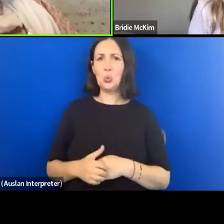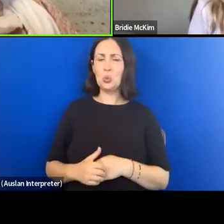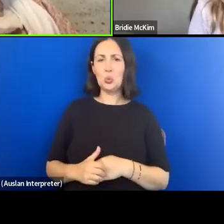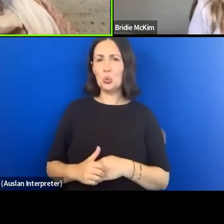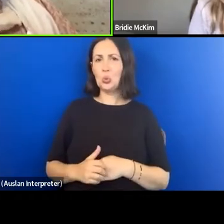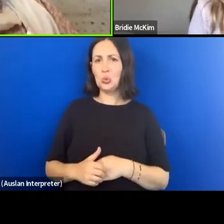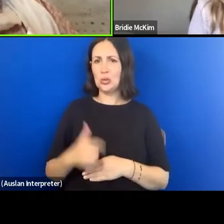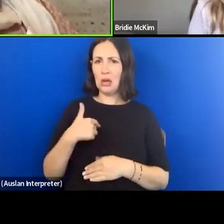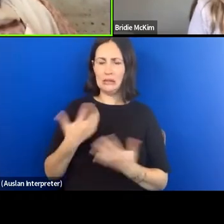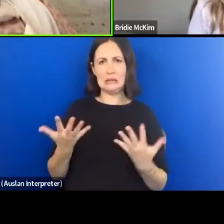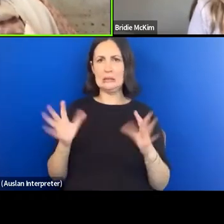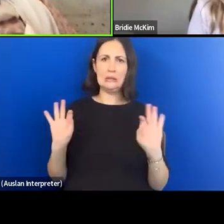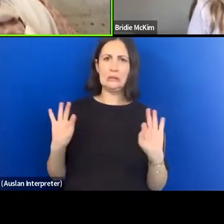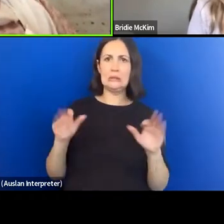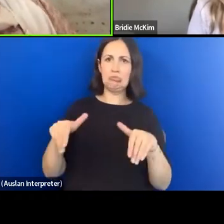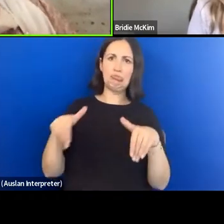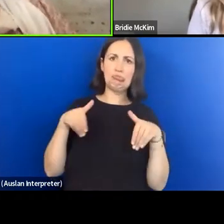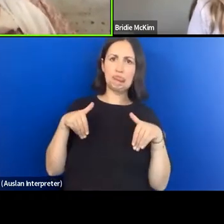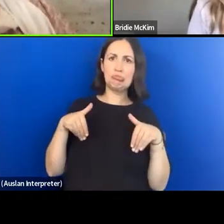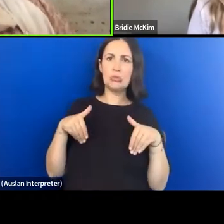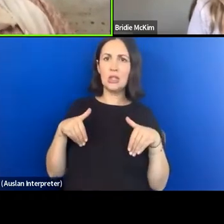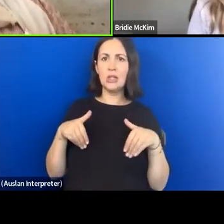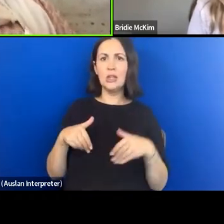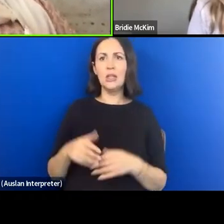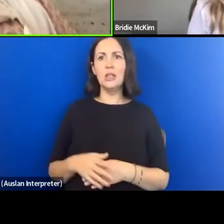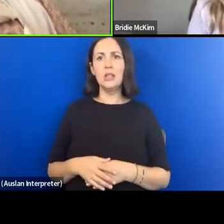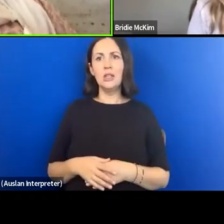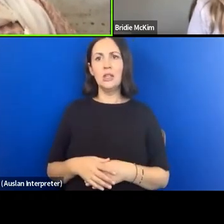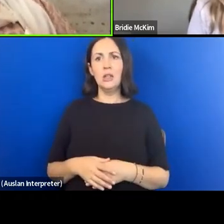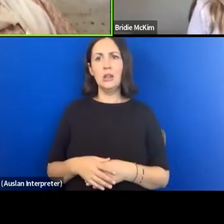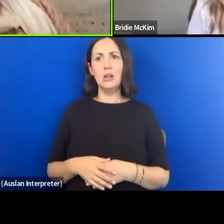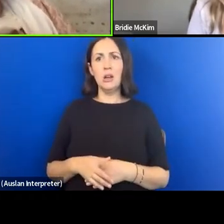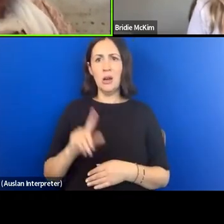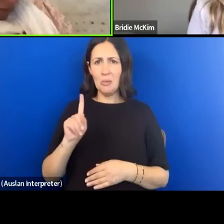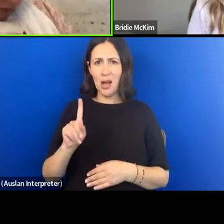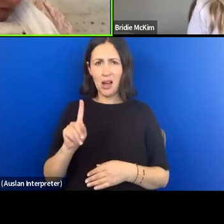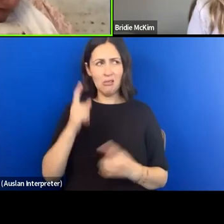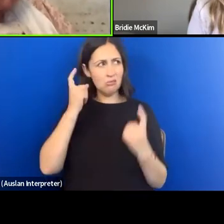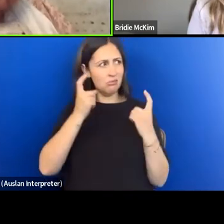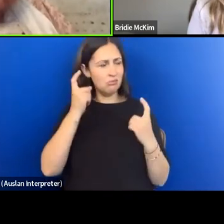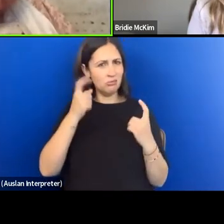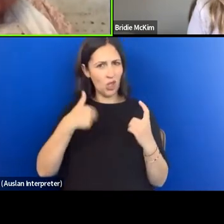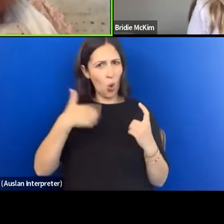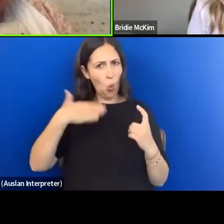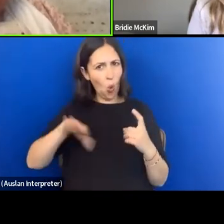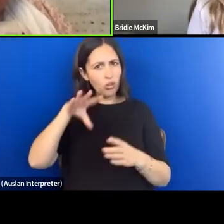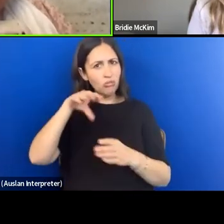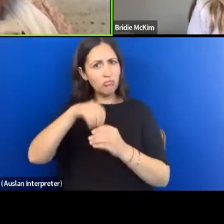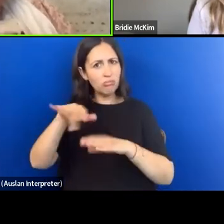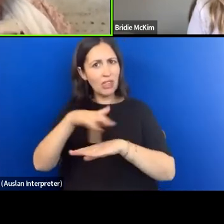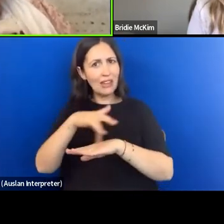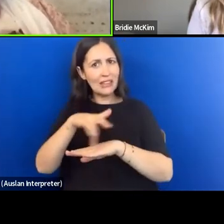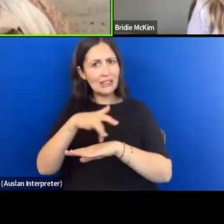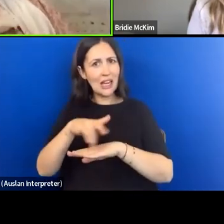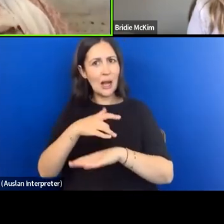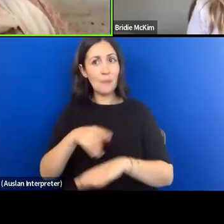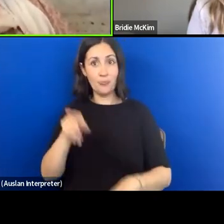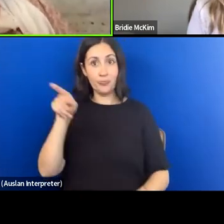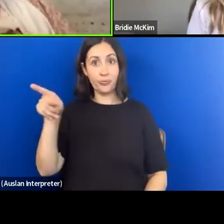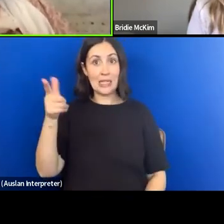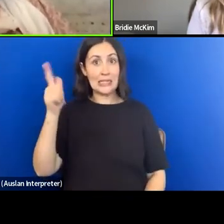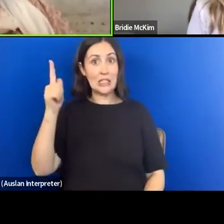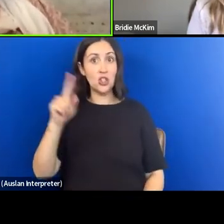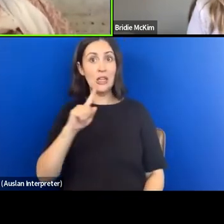Mm. And so I said, no, but I would like to. And she said that she knew of